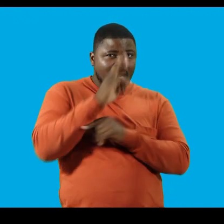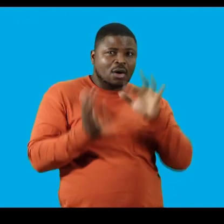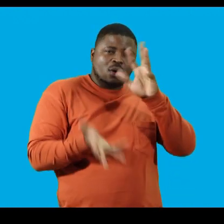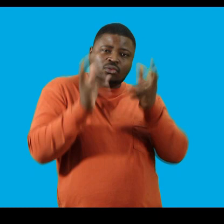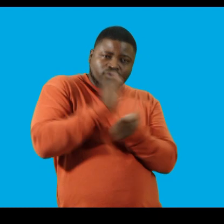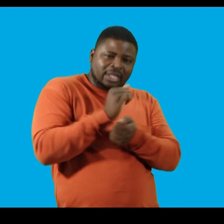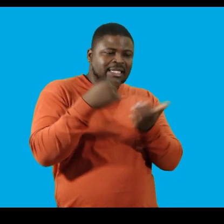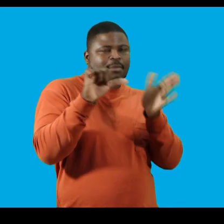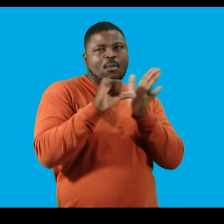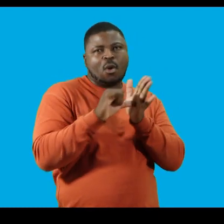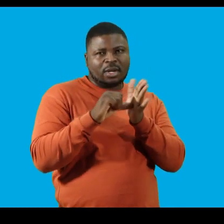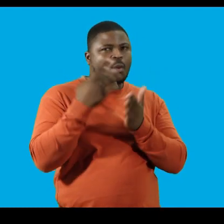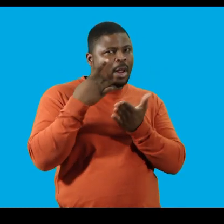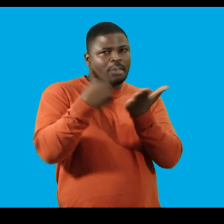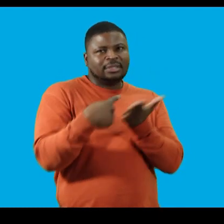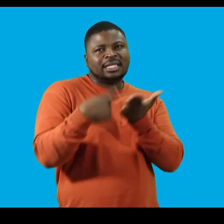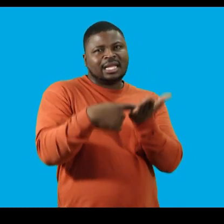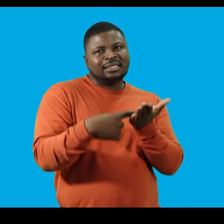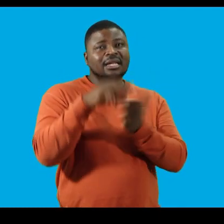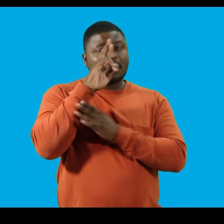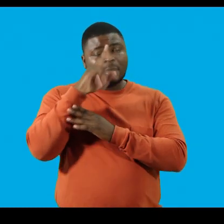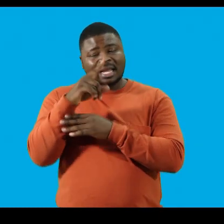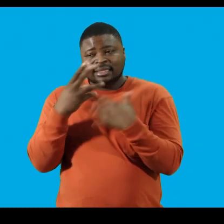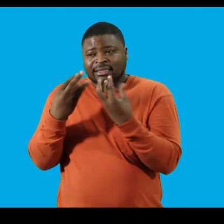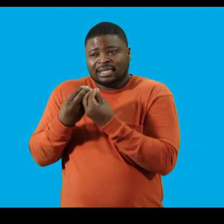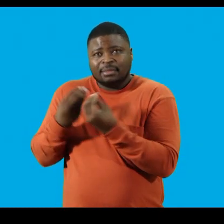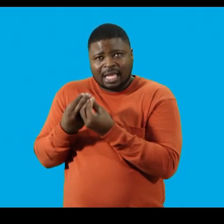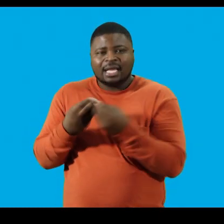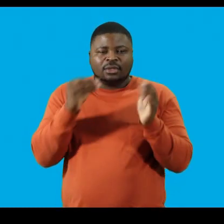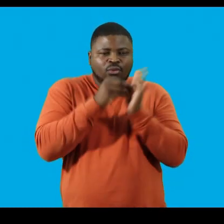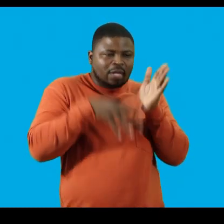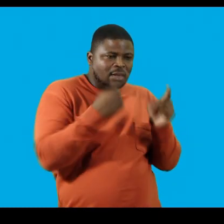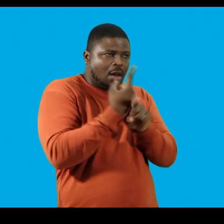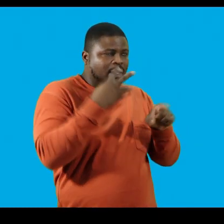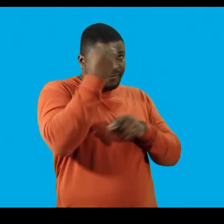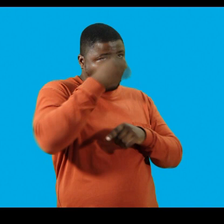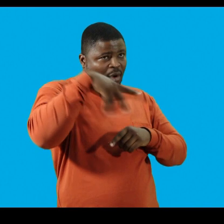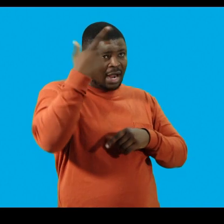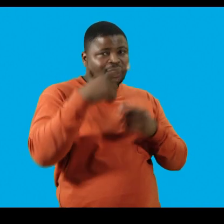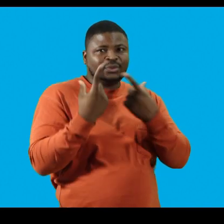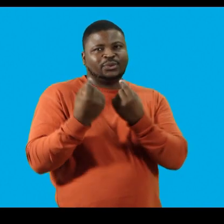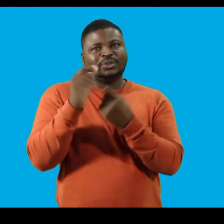when you discuss because that is one of the things that learners forget to do.